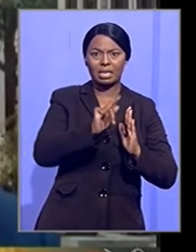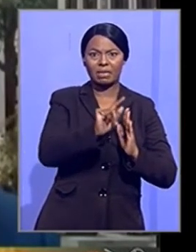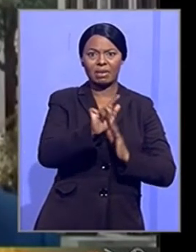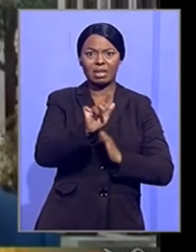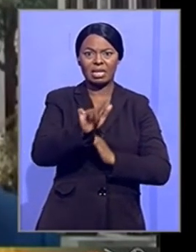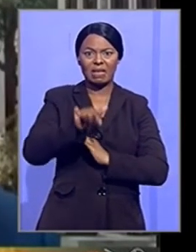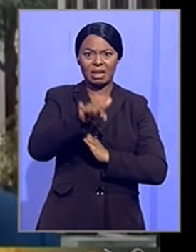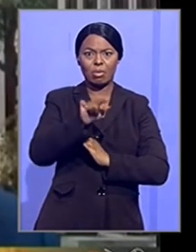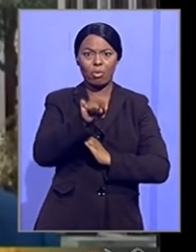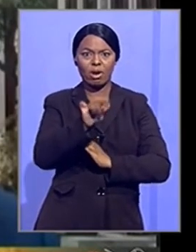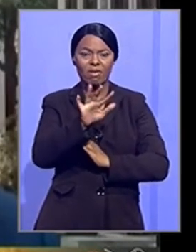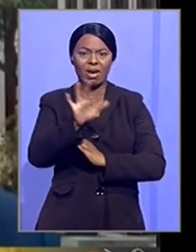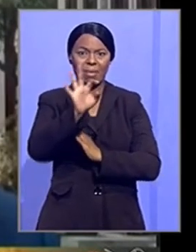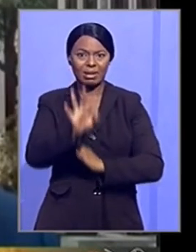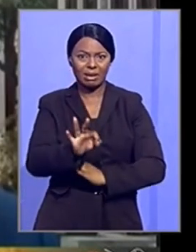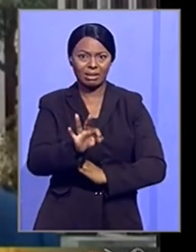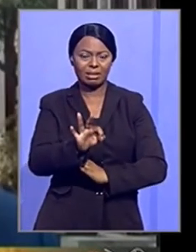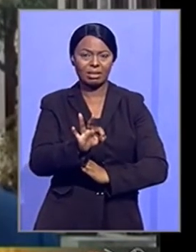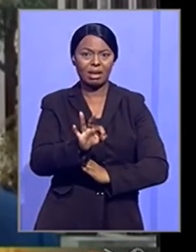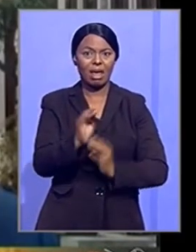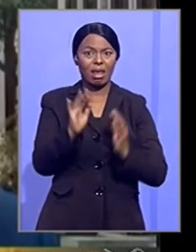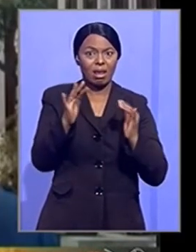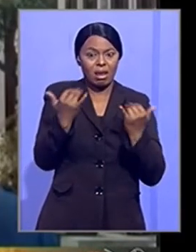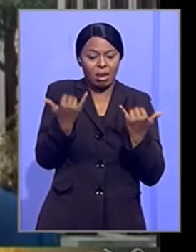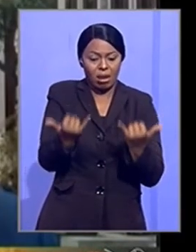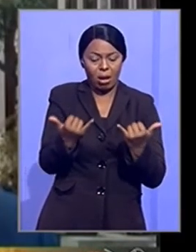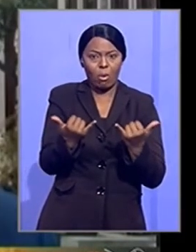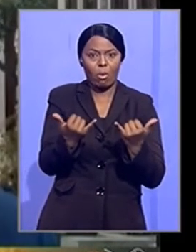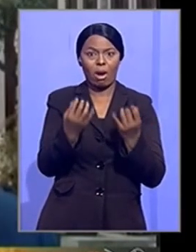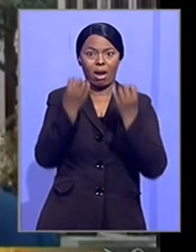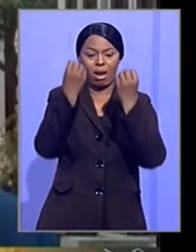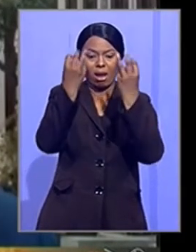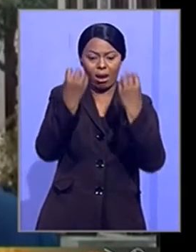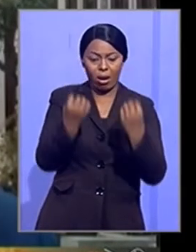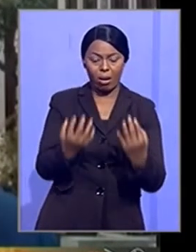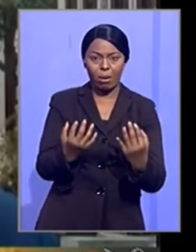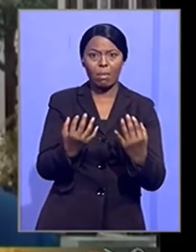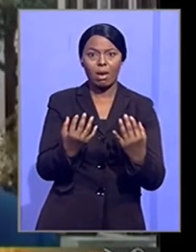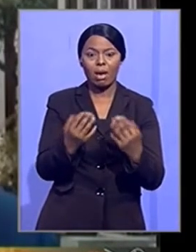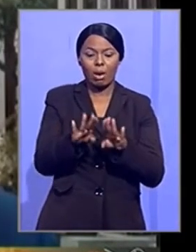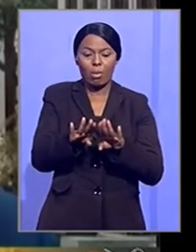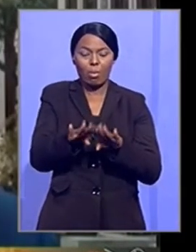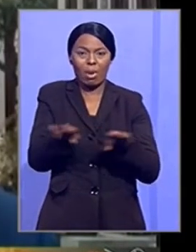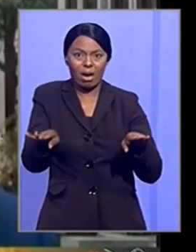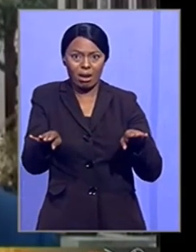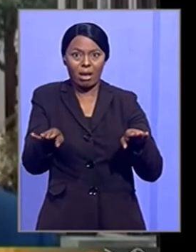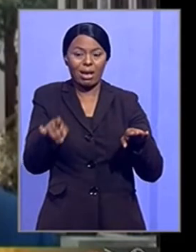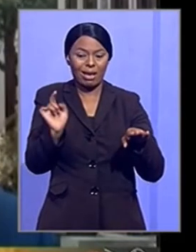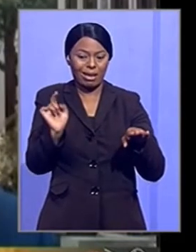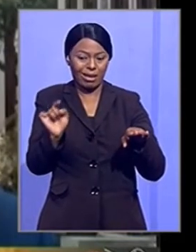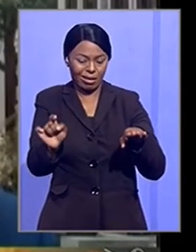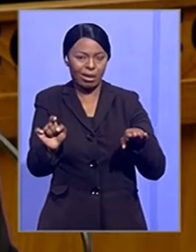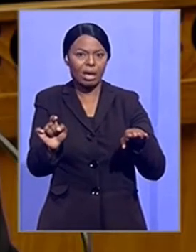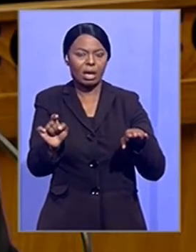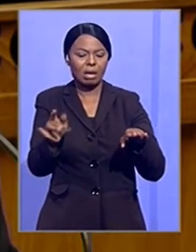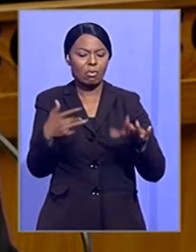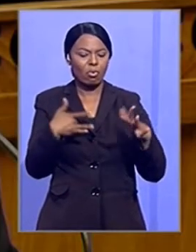17.5%. Now, if we look at the figure of children, I say it's most